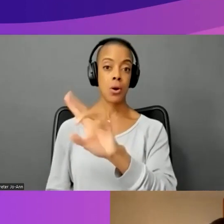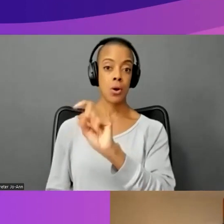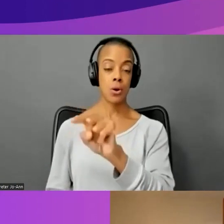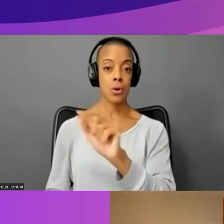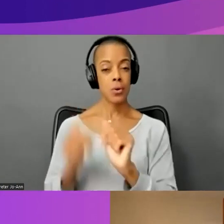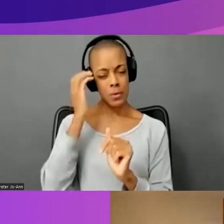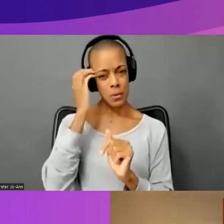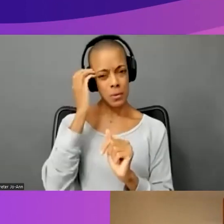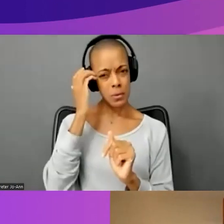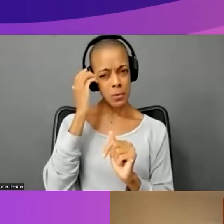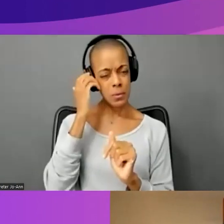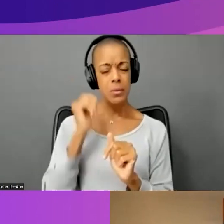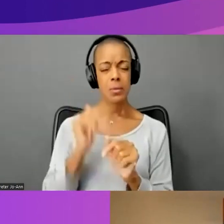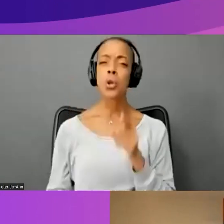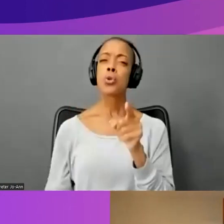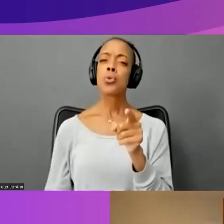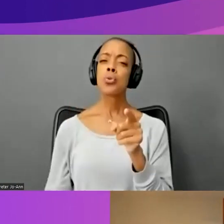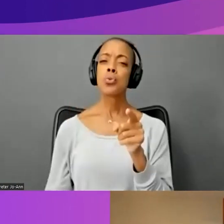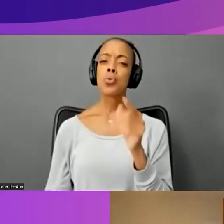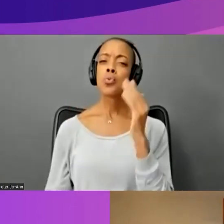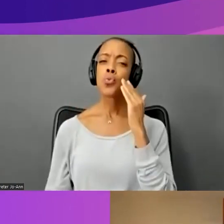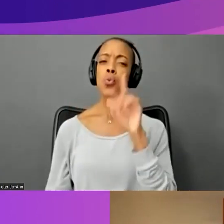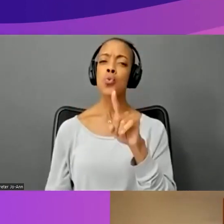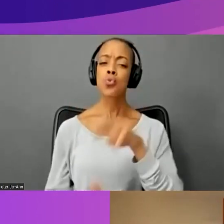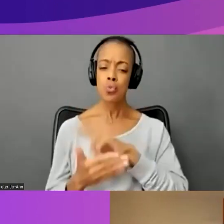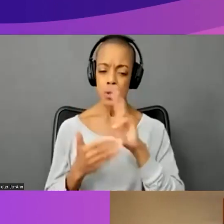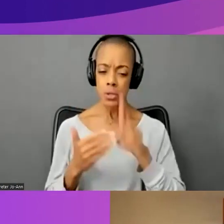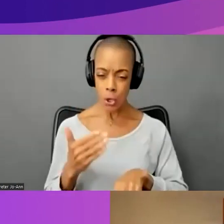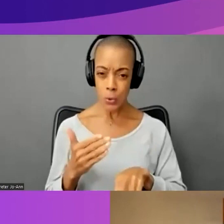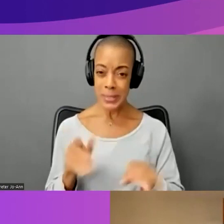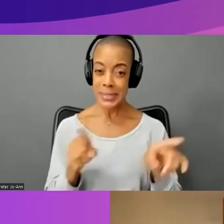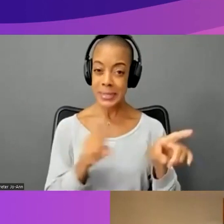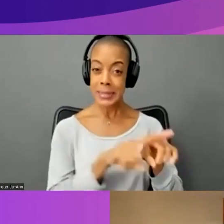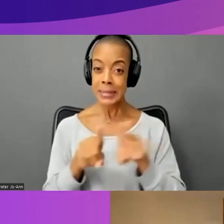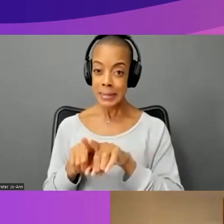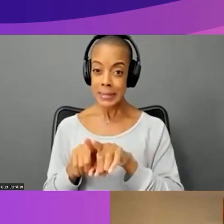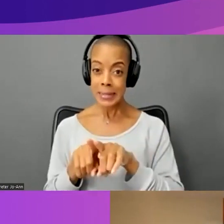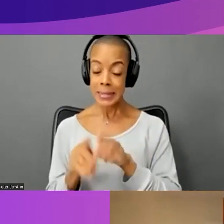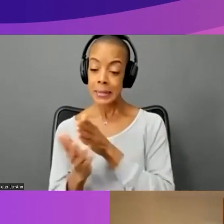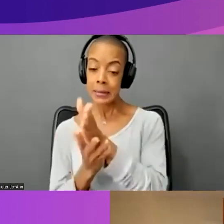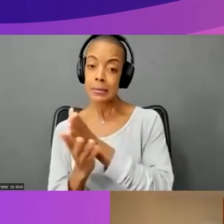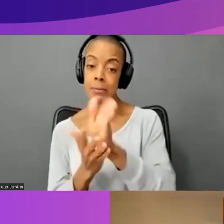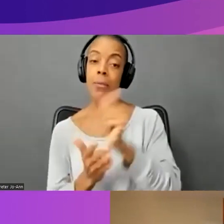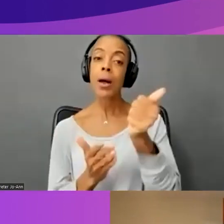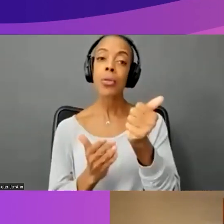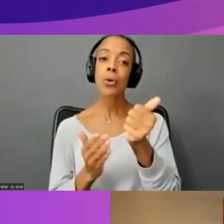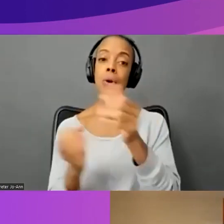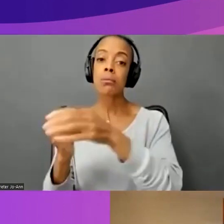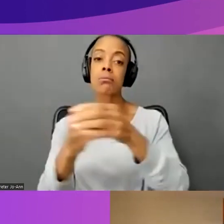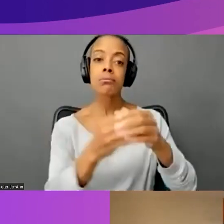Do you know if the findings of your scoping review are similar across other minority ethnic